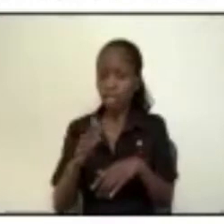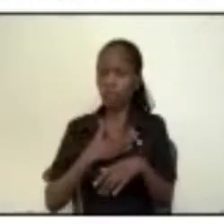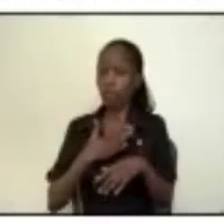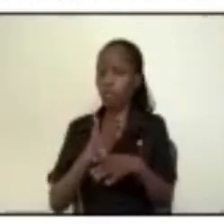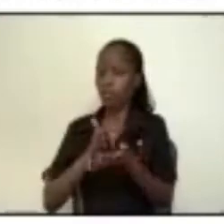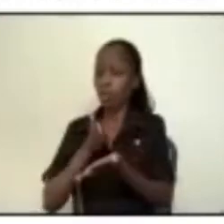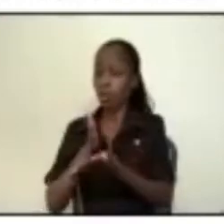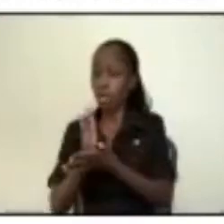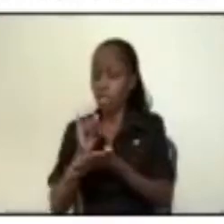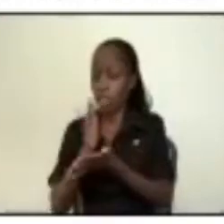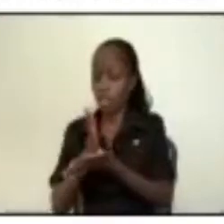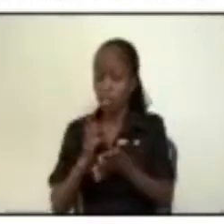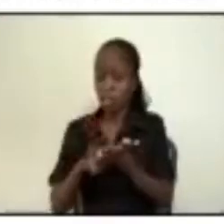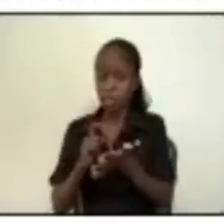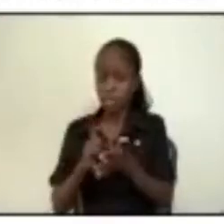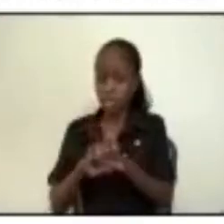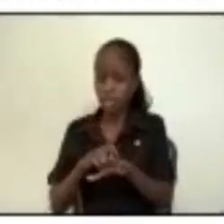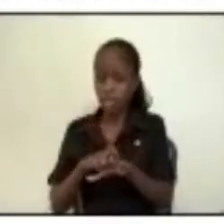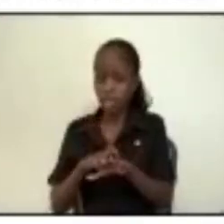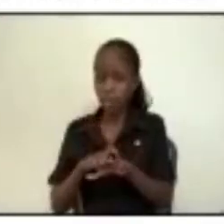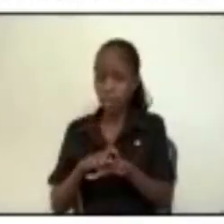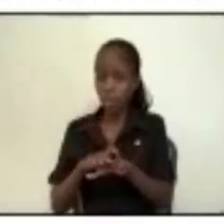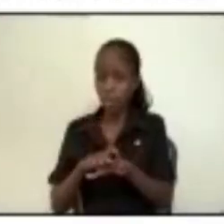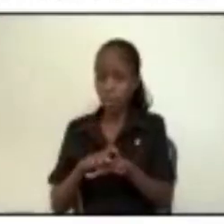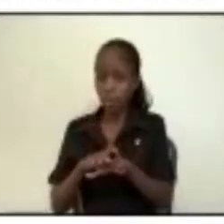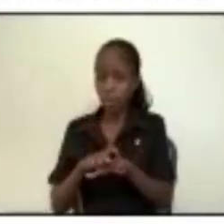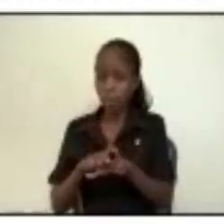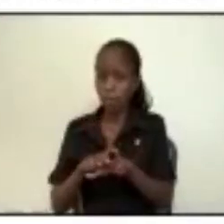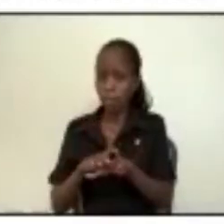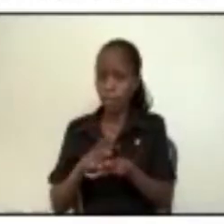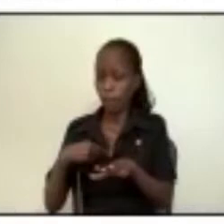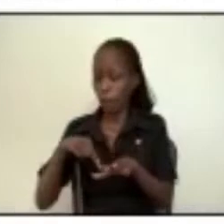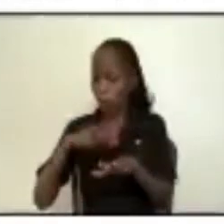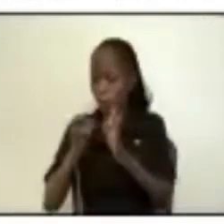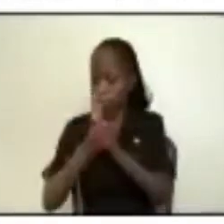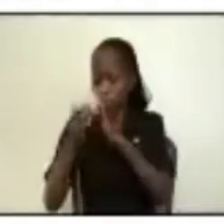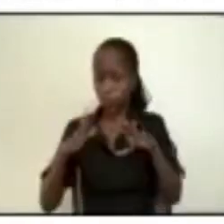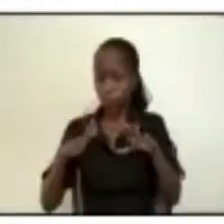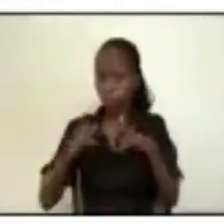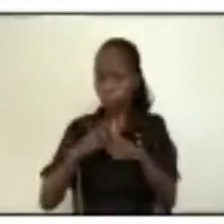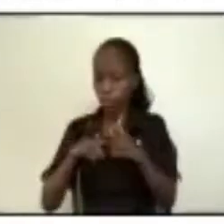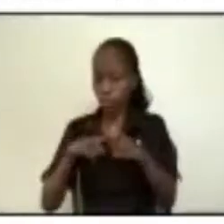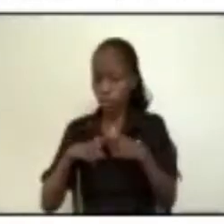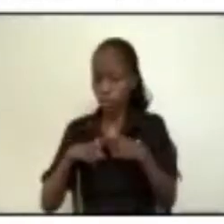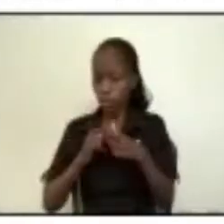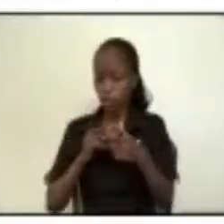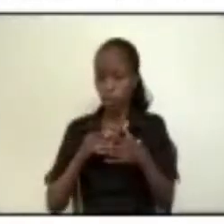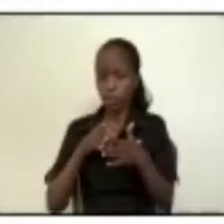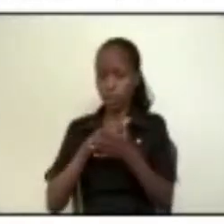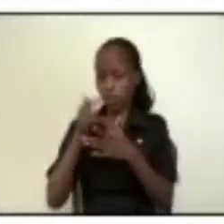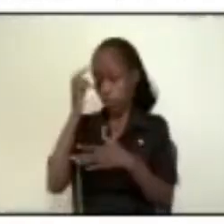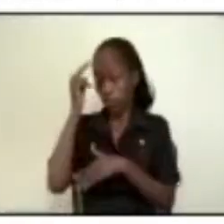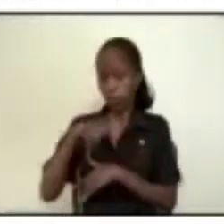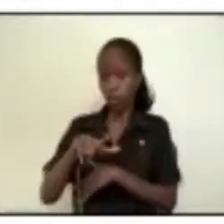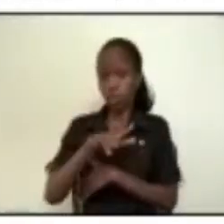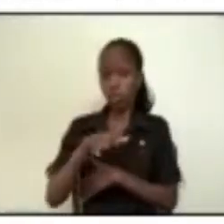honest, sometimes when it comes to finding experts, we end up covering news. First of all, we're limited by our location,